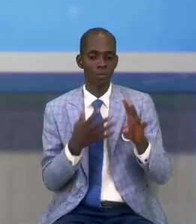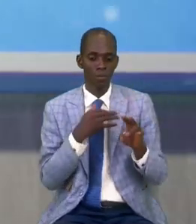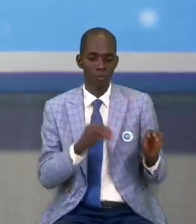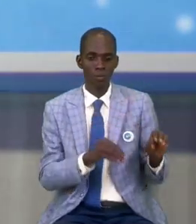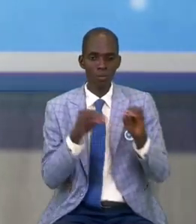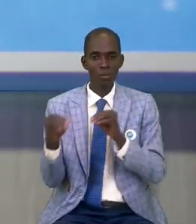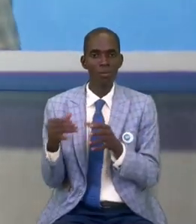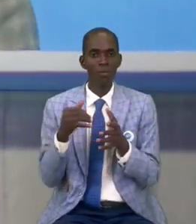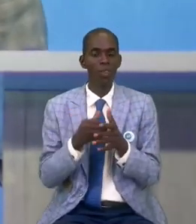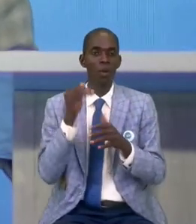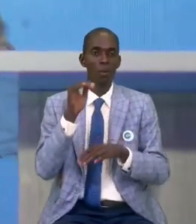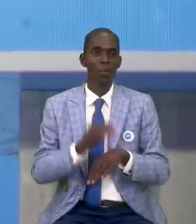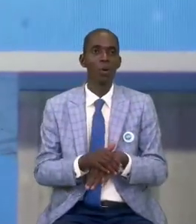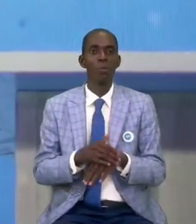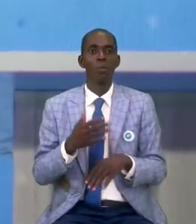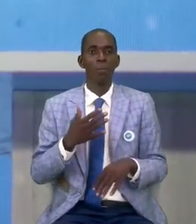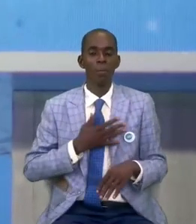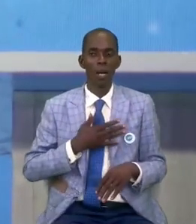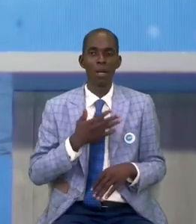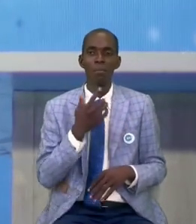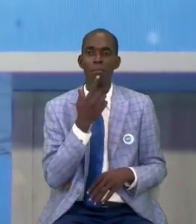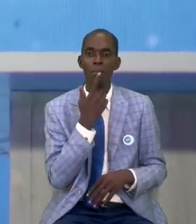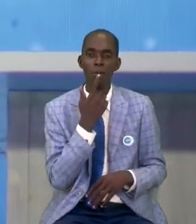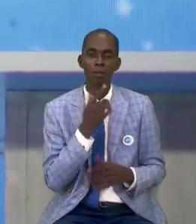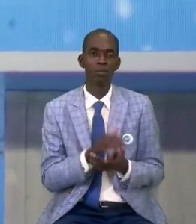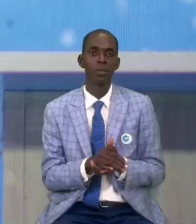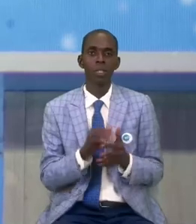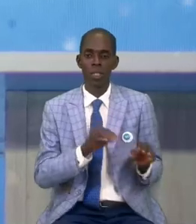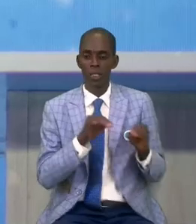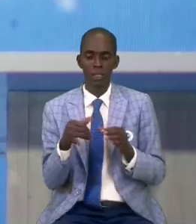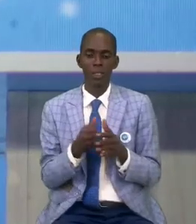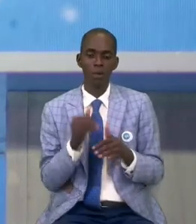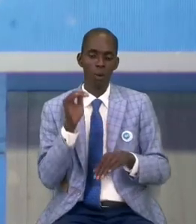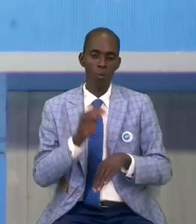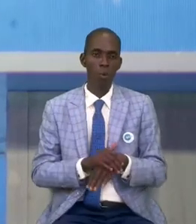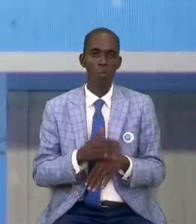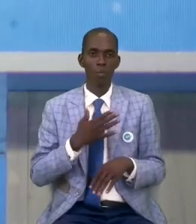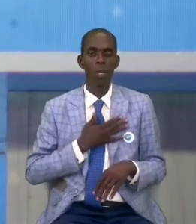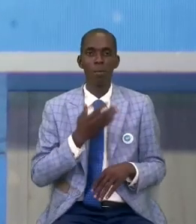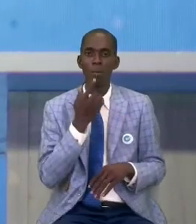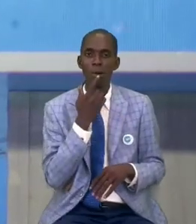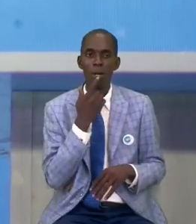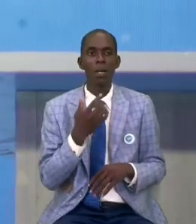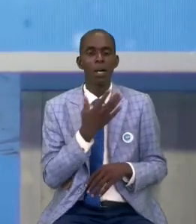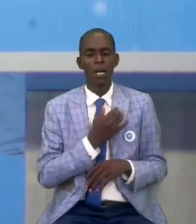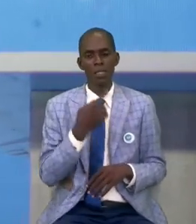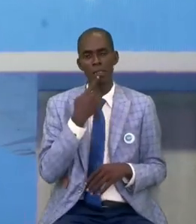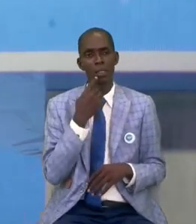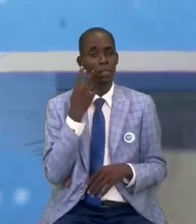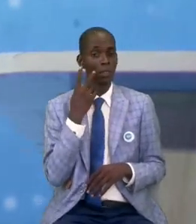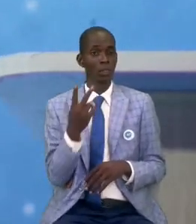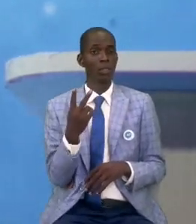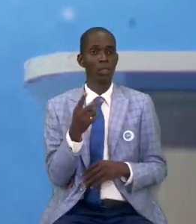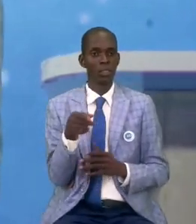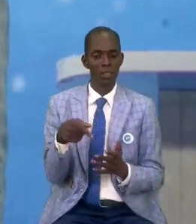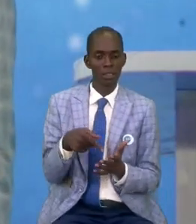it upon my mouth and said, lo, this has touched thy lips. You know what he had